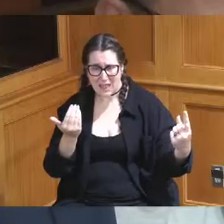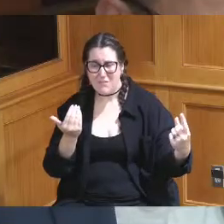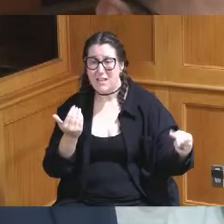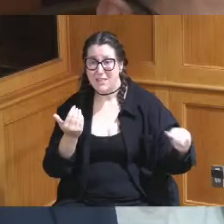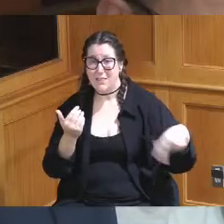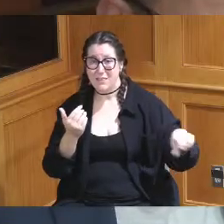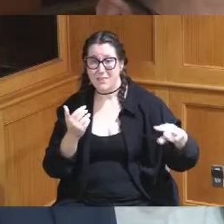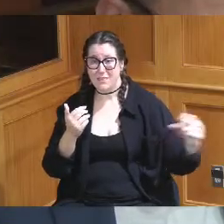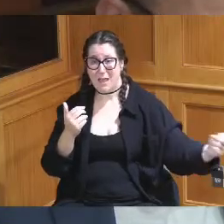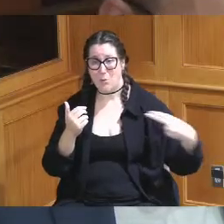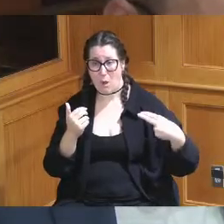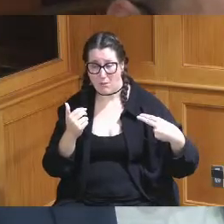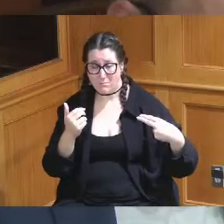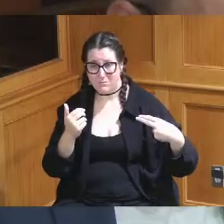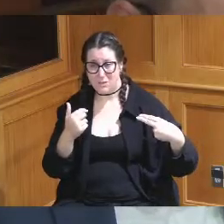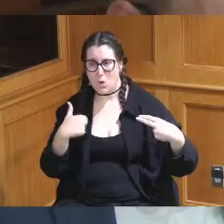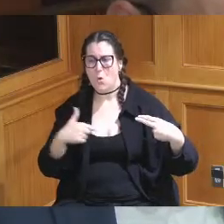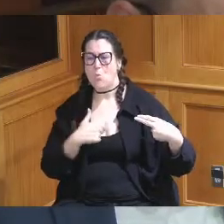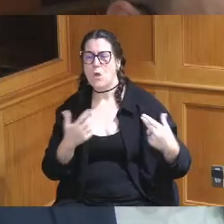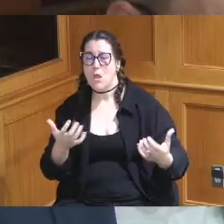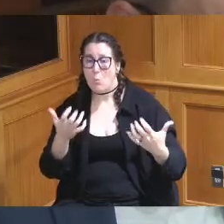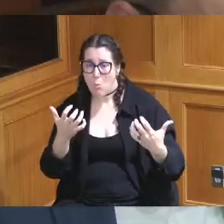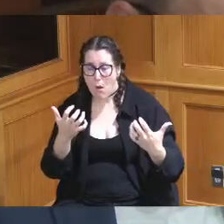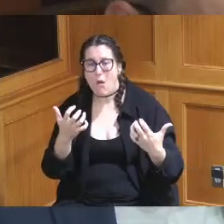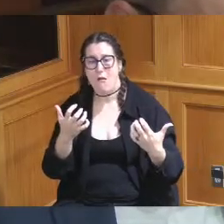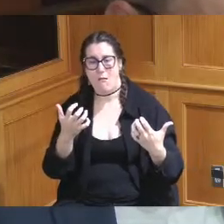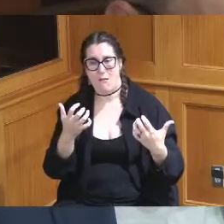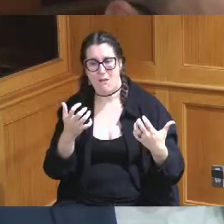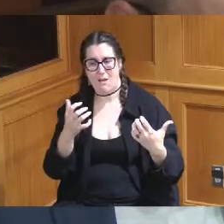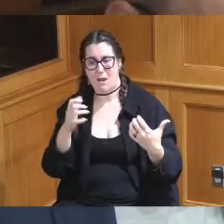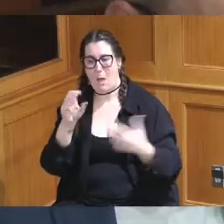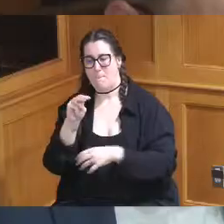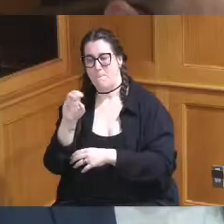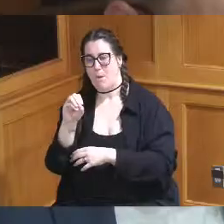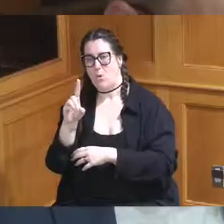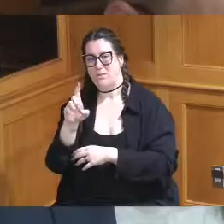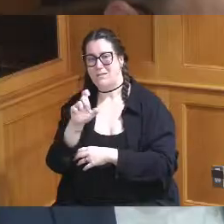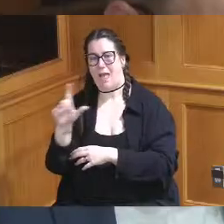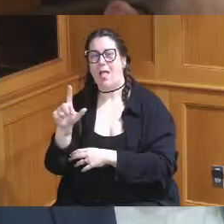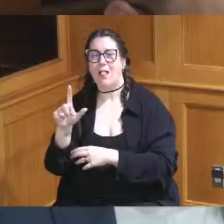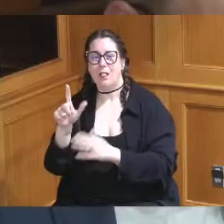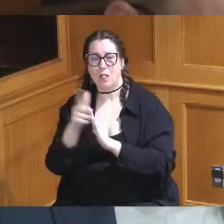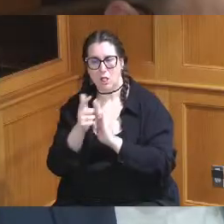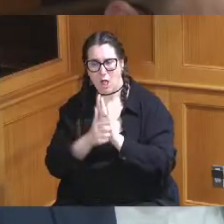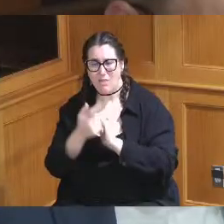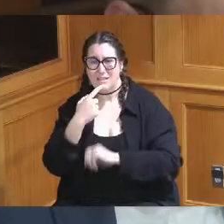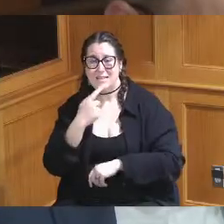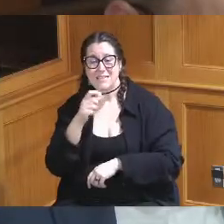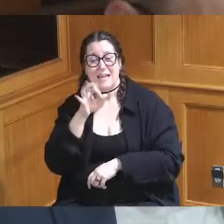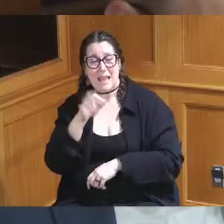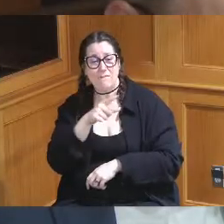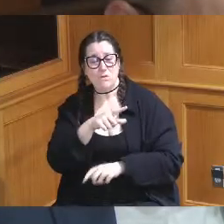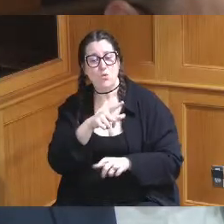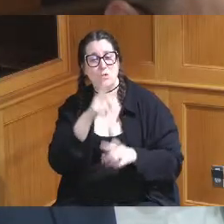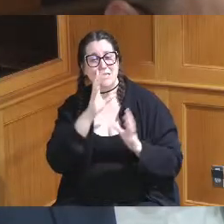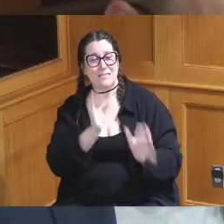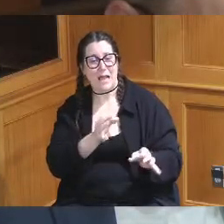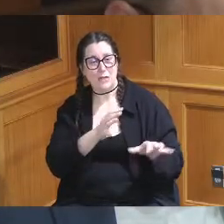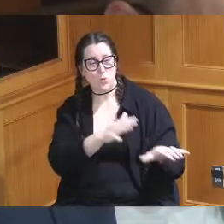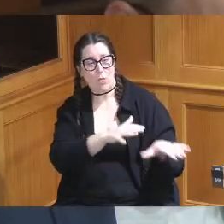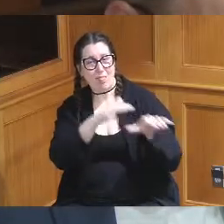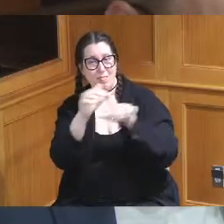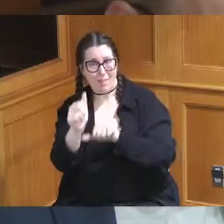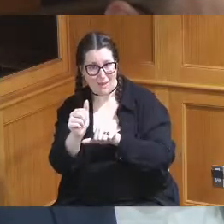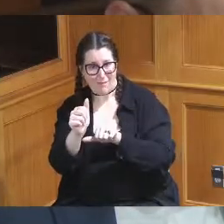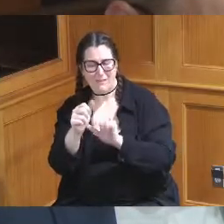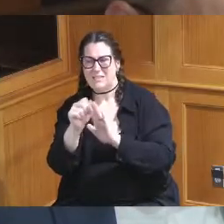11. We wanted the Modell law that says that if you leave, it's a state